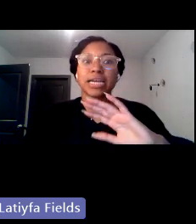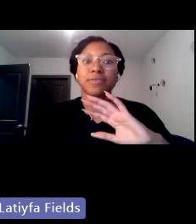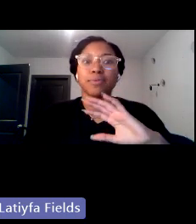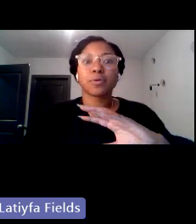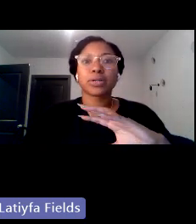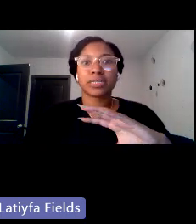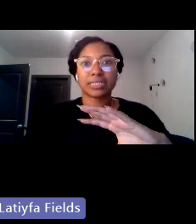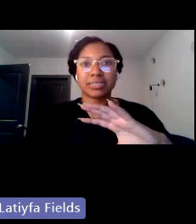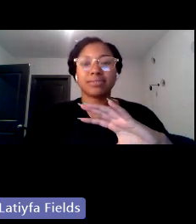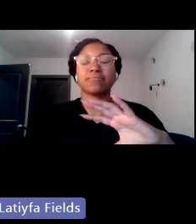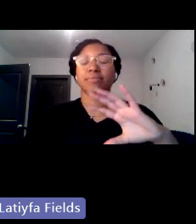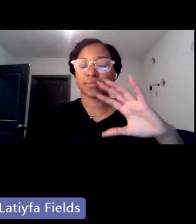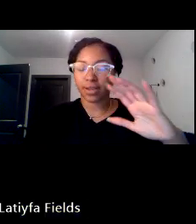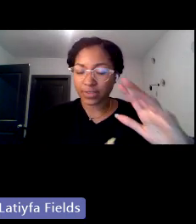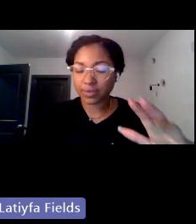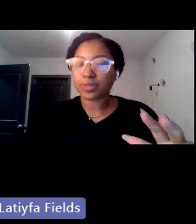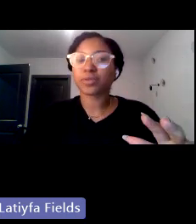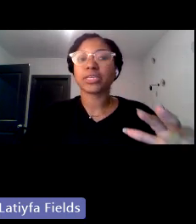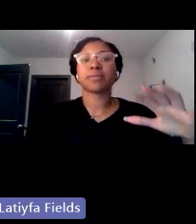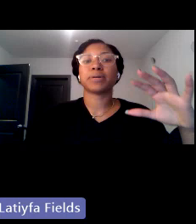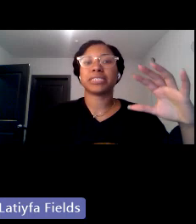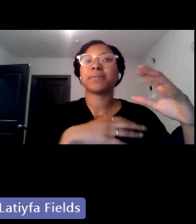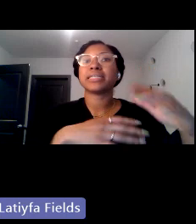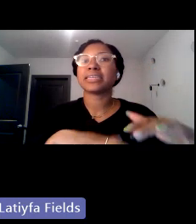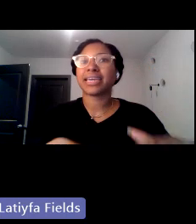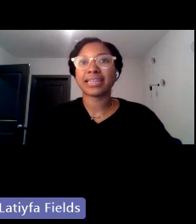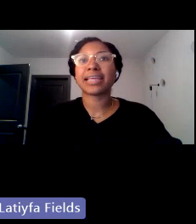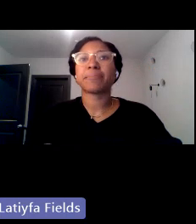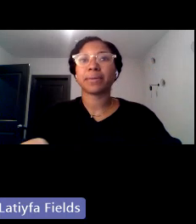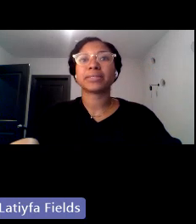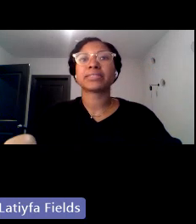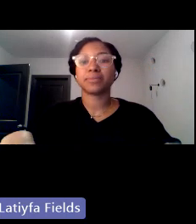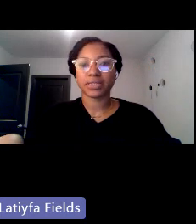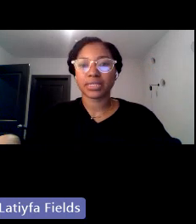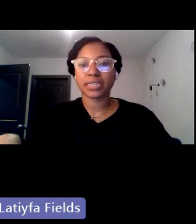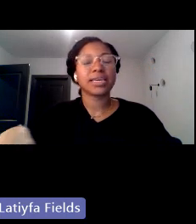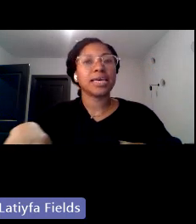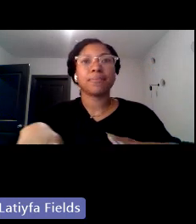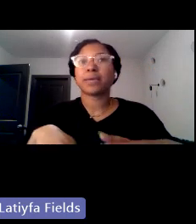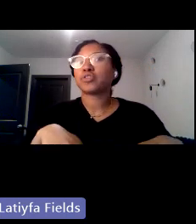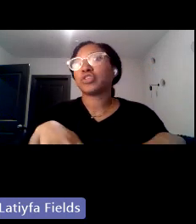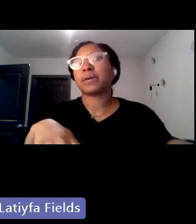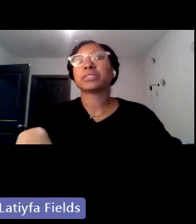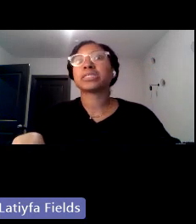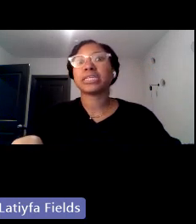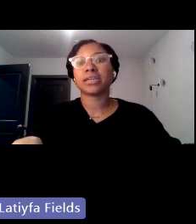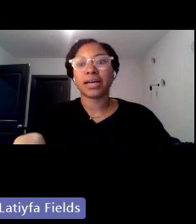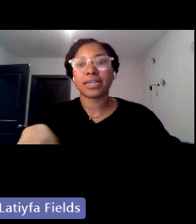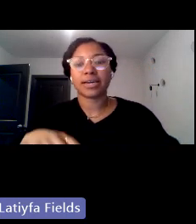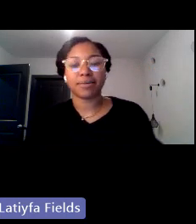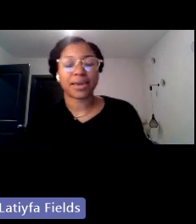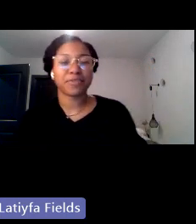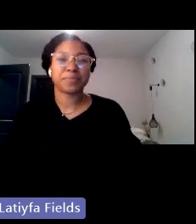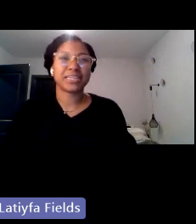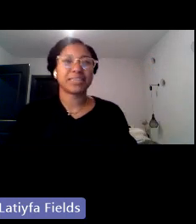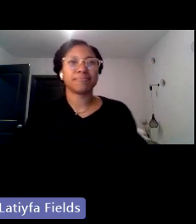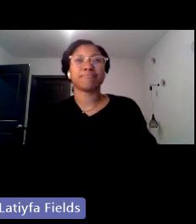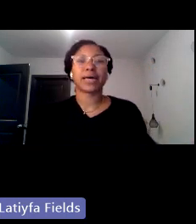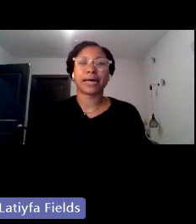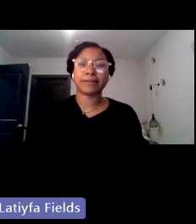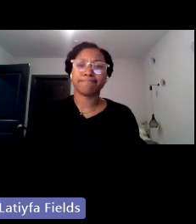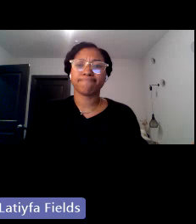Next, what's kind of important is, obviously we know this, but to maintain that payment stability, payments should absolutely not ever